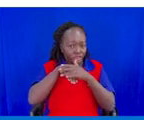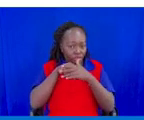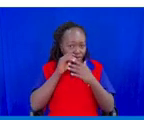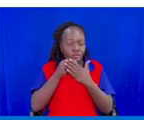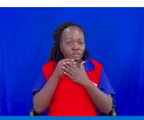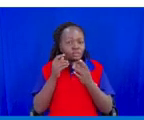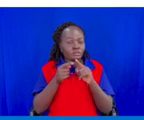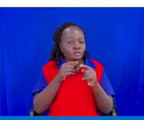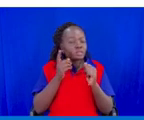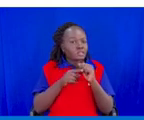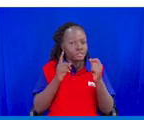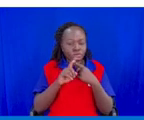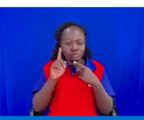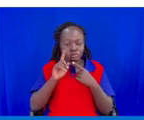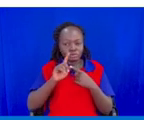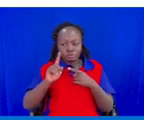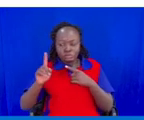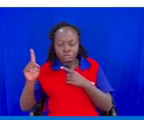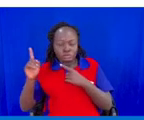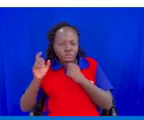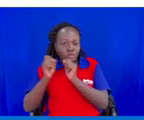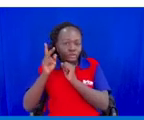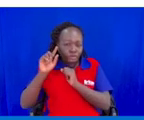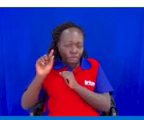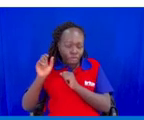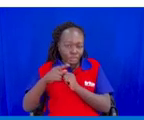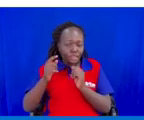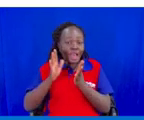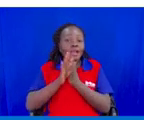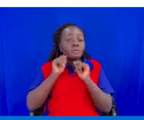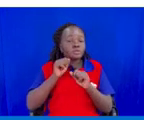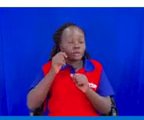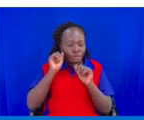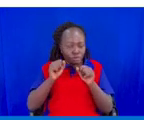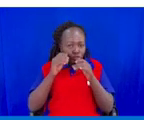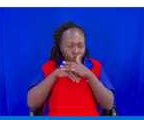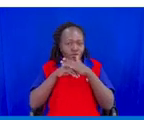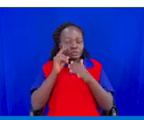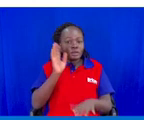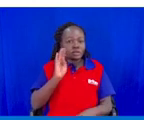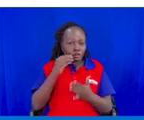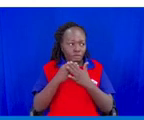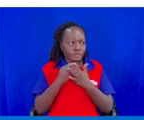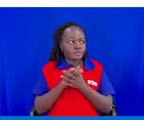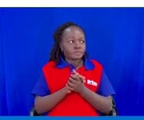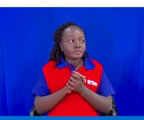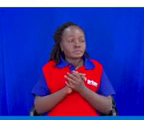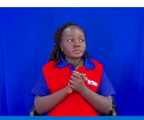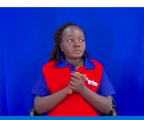the way to 12 months, and at least you can invest a million shillings, then the best opportunity you've got is the wealth management product.